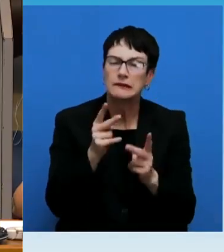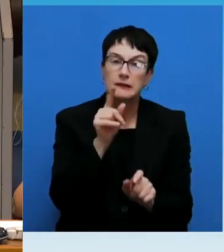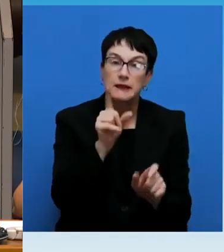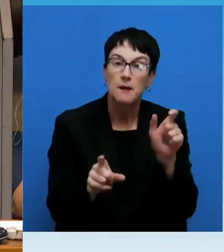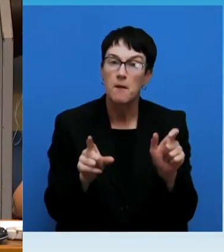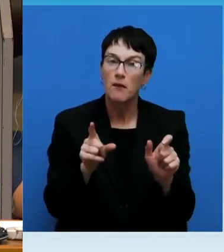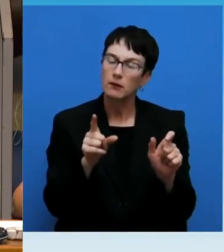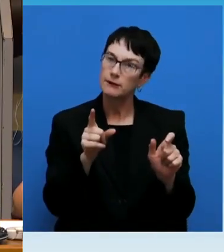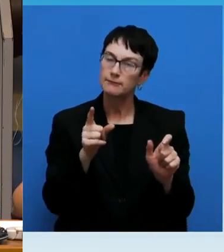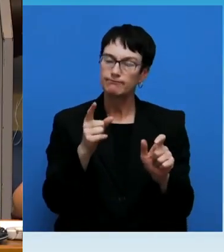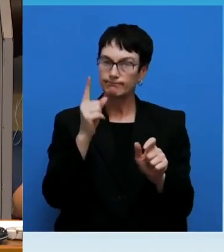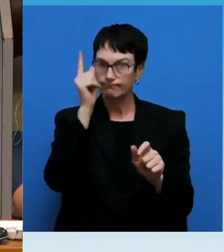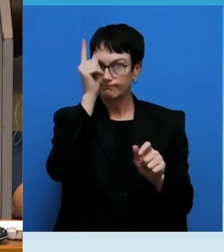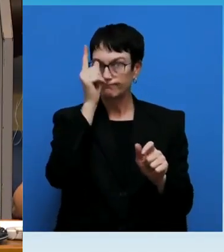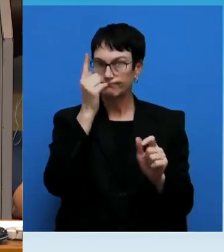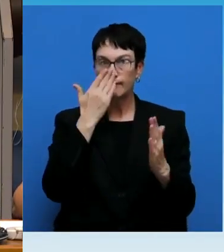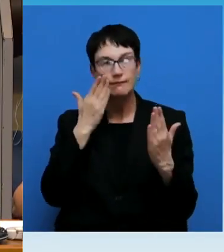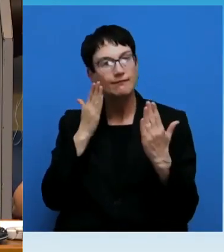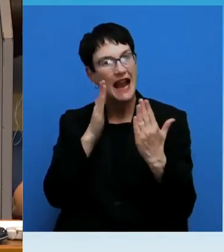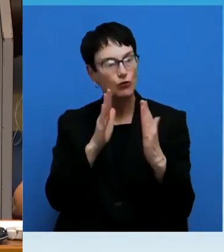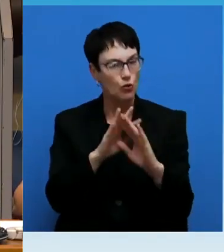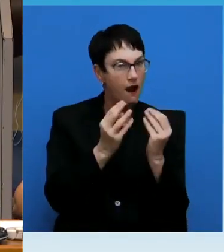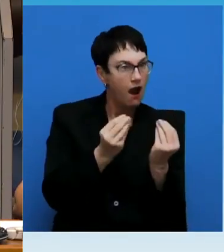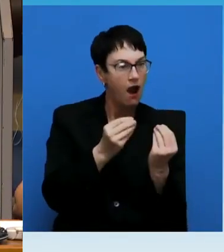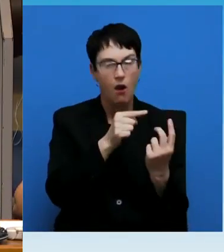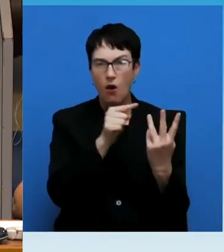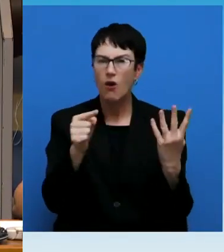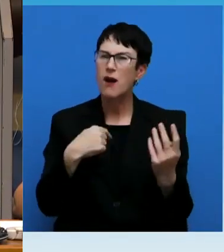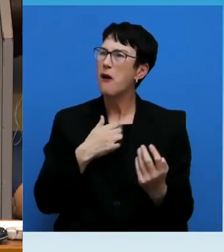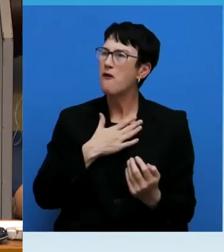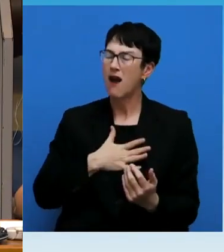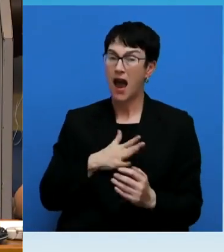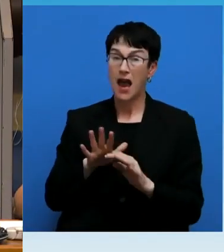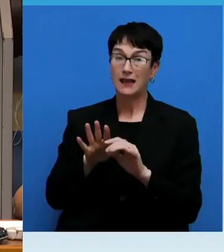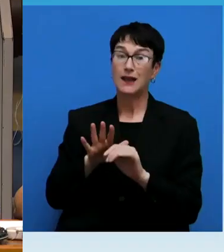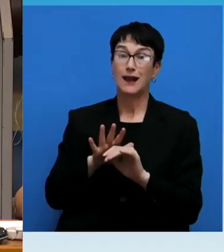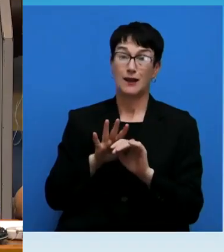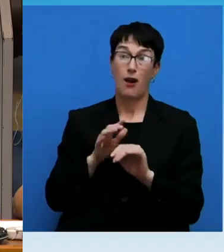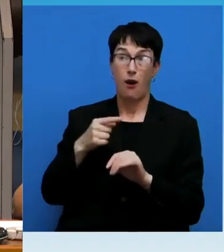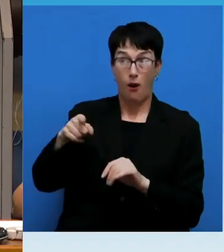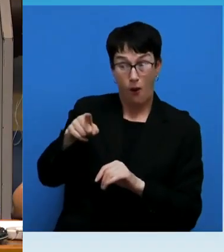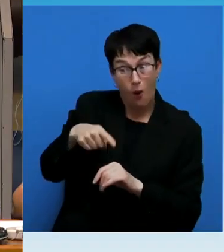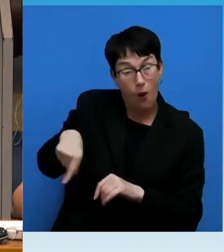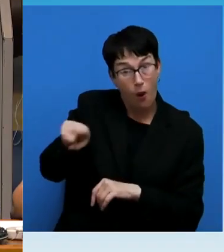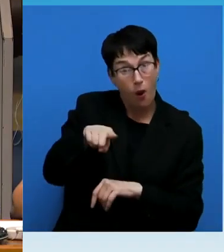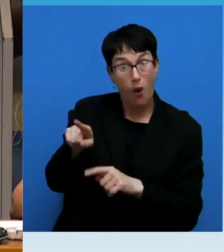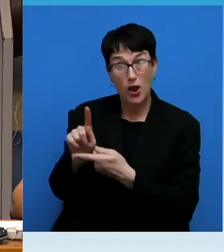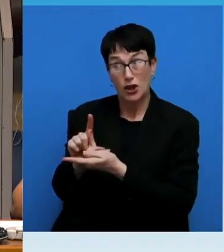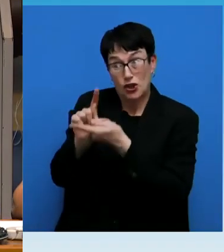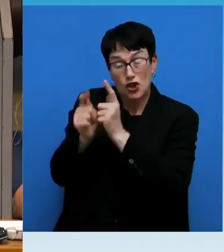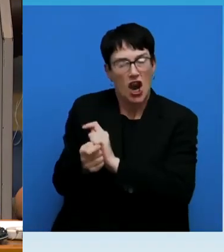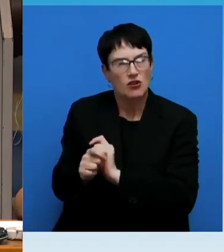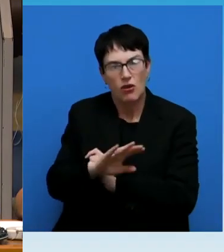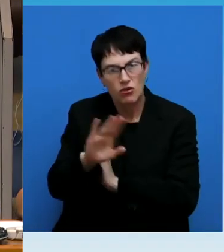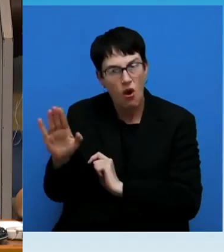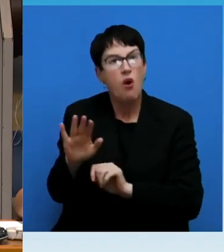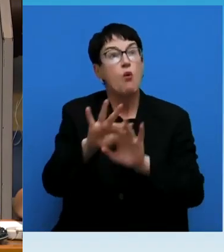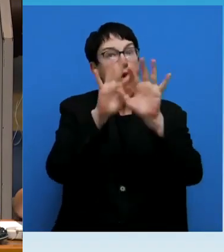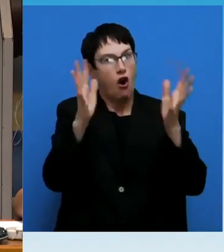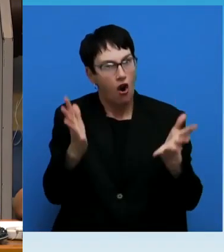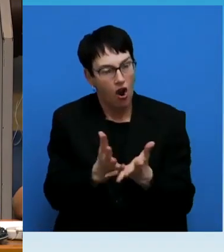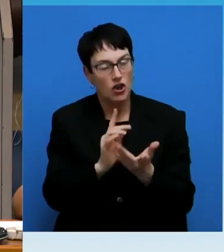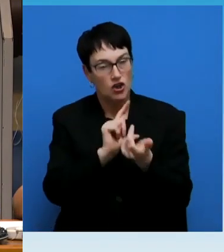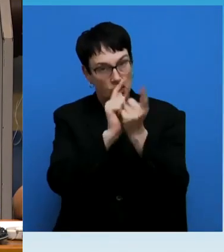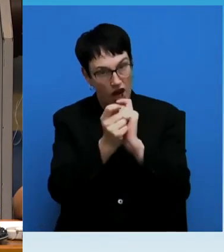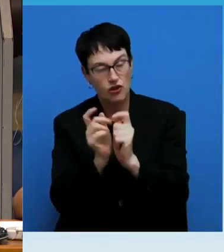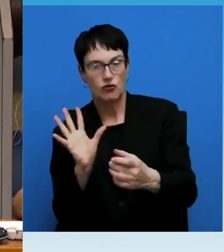so every person can live with dignity and with autonomy. 2 decades on, national laws have been rewritten,